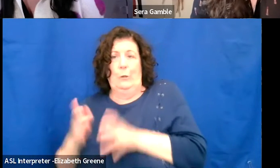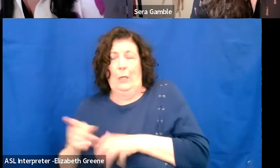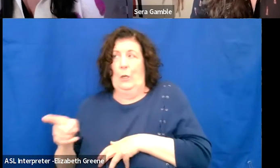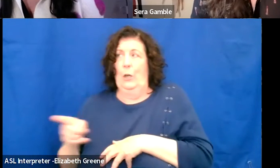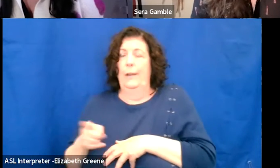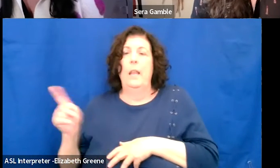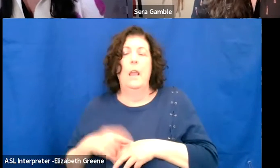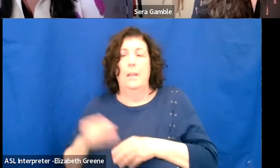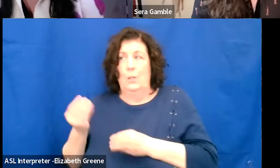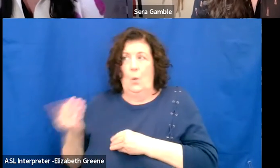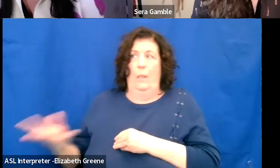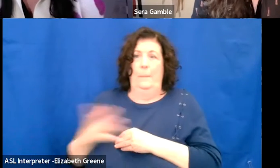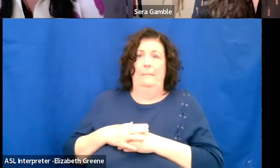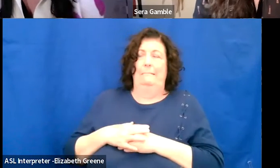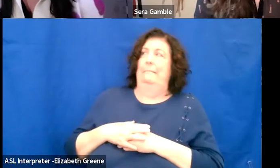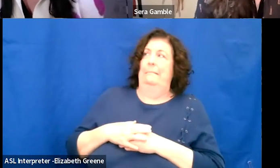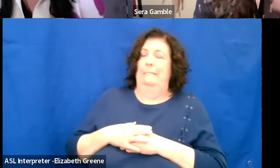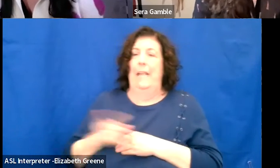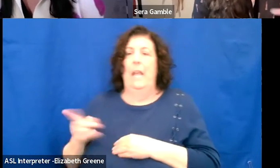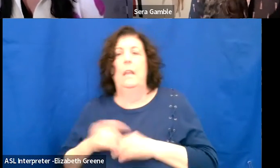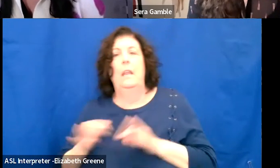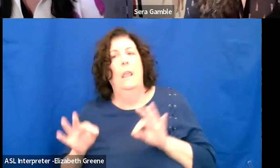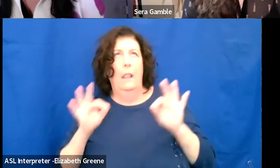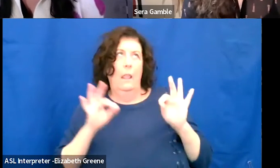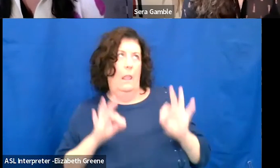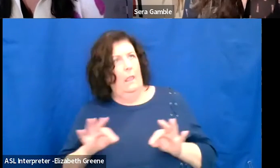getting a lot. I was being thrown in the deep end as a staff writer, but